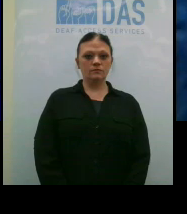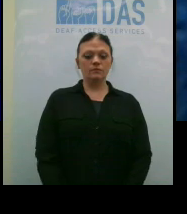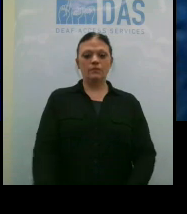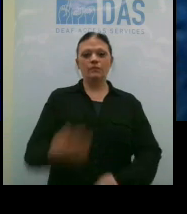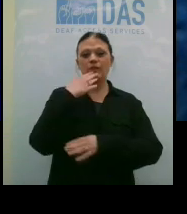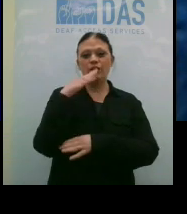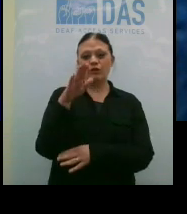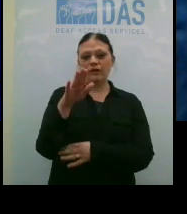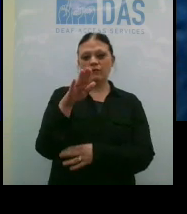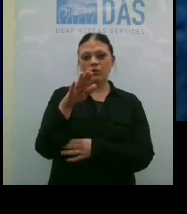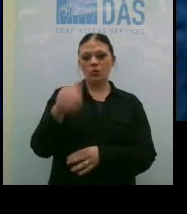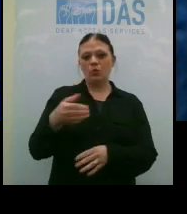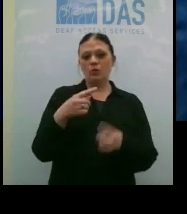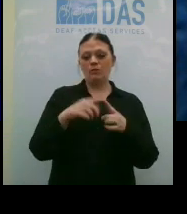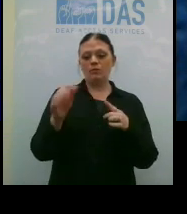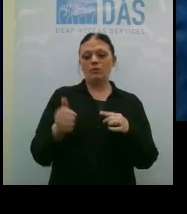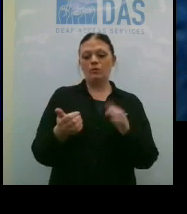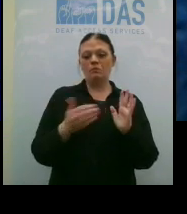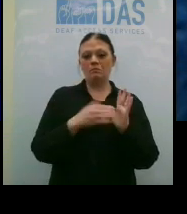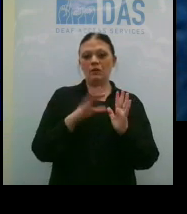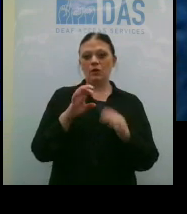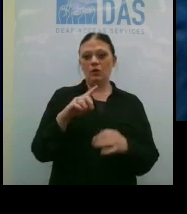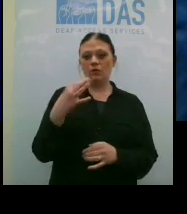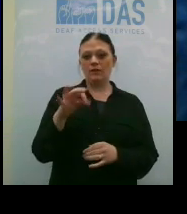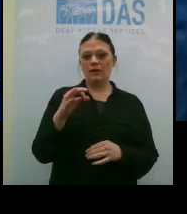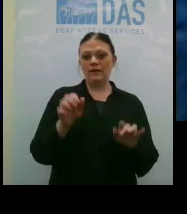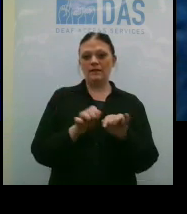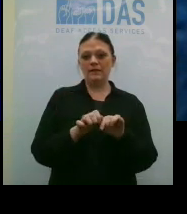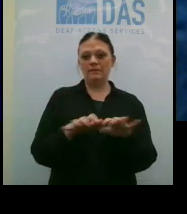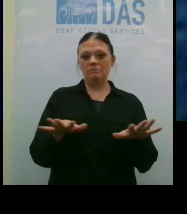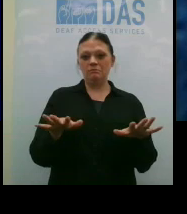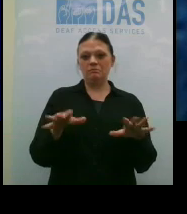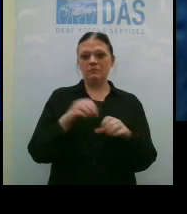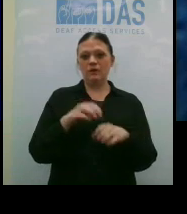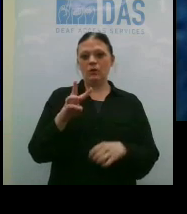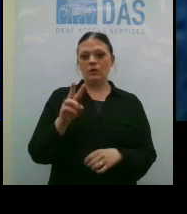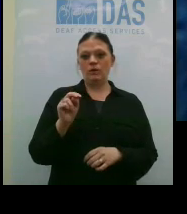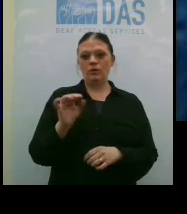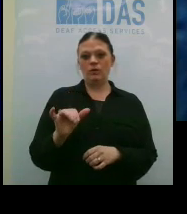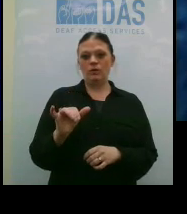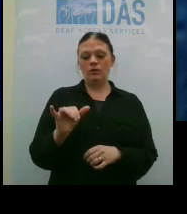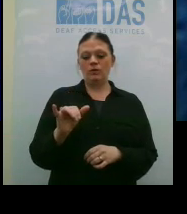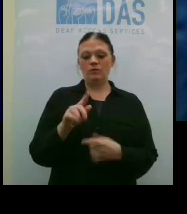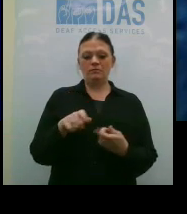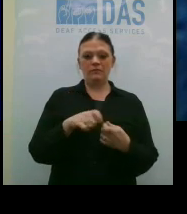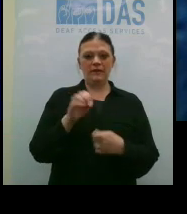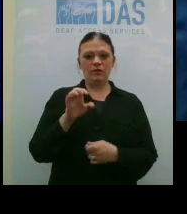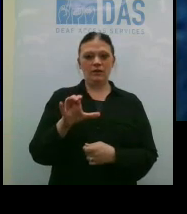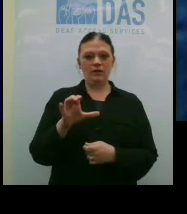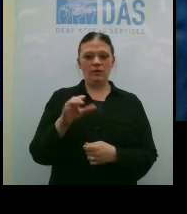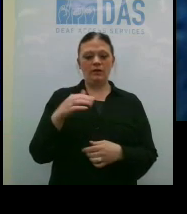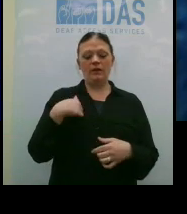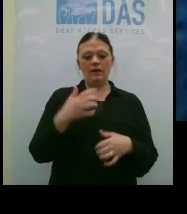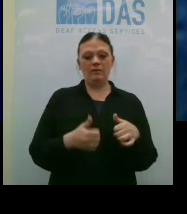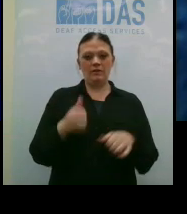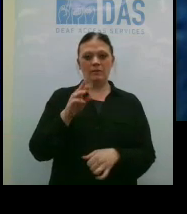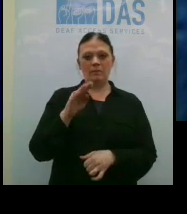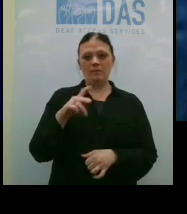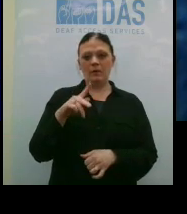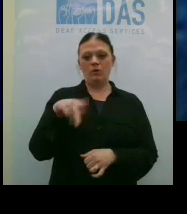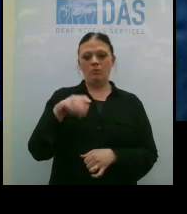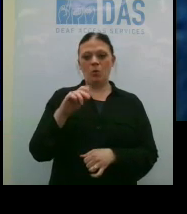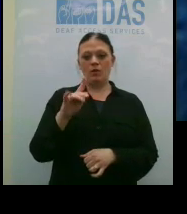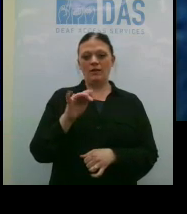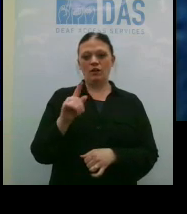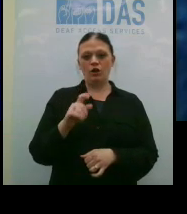Good afternoon and welcome to another COVID-19 outbreak in Western New York, particularly Erie County. I'm Erie County Executive Mark Poloncarz coming